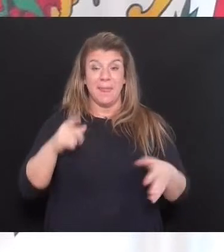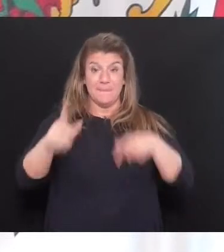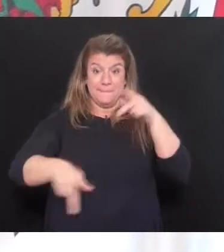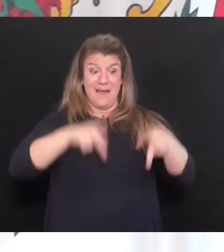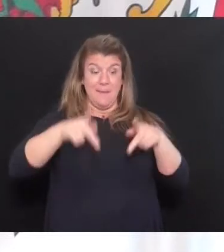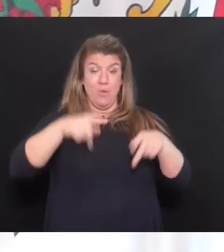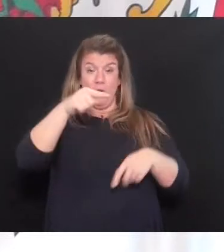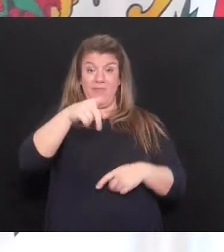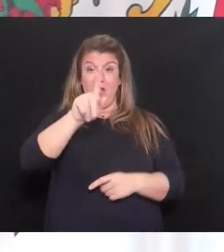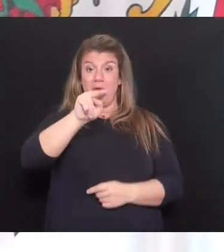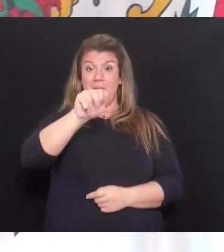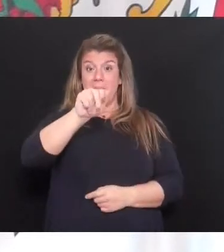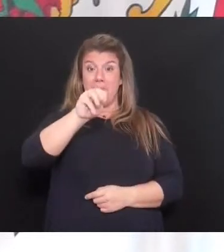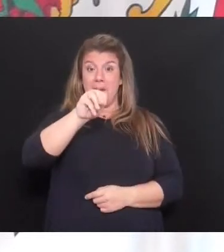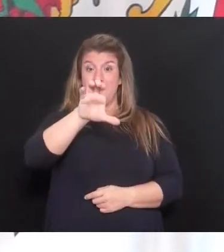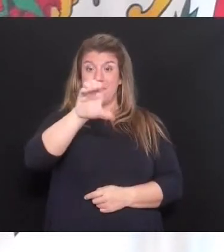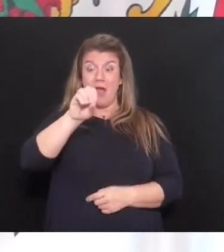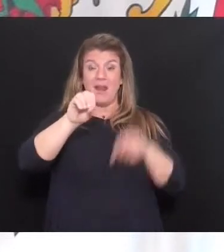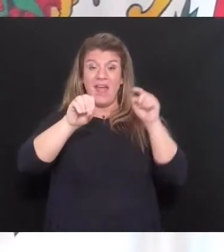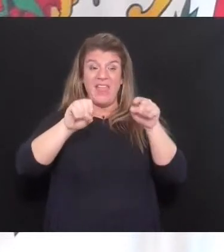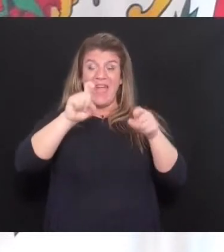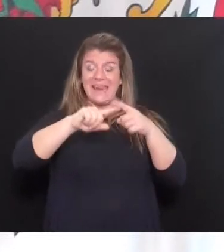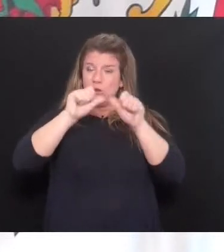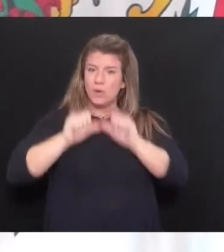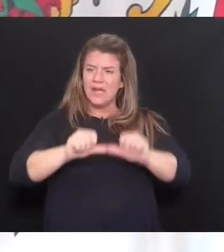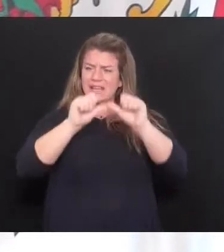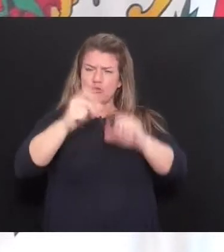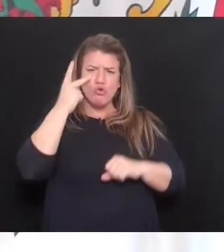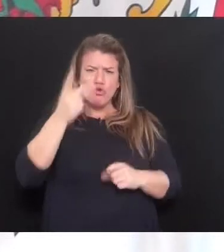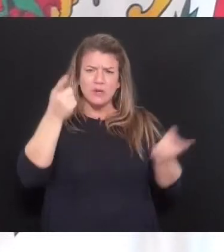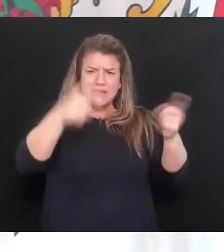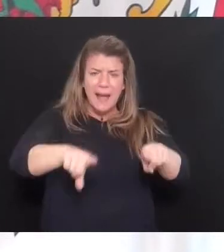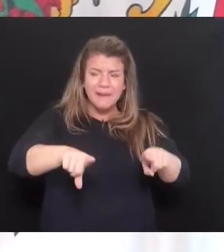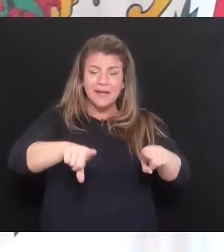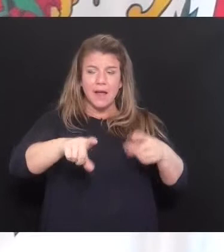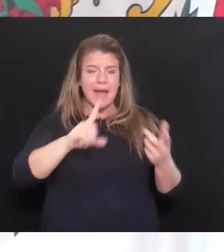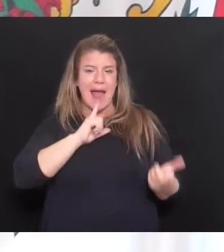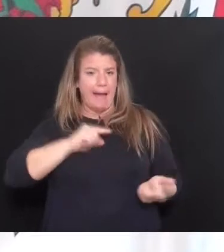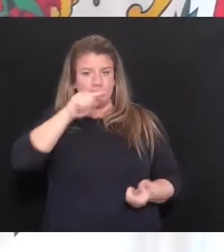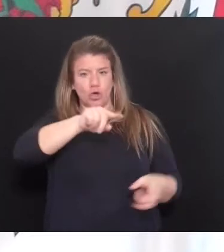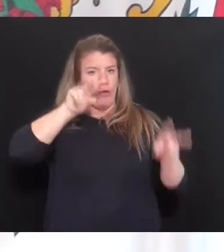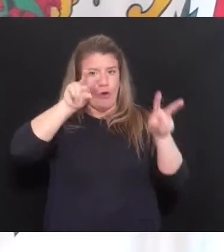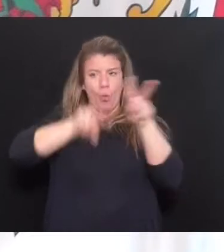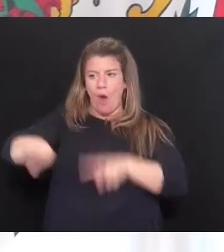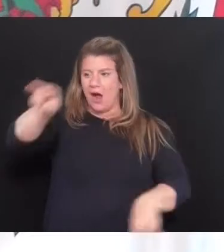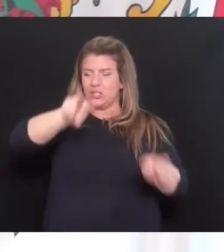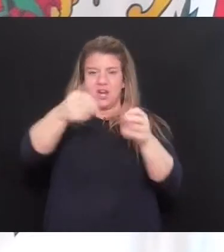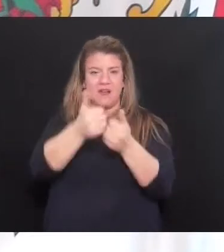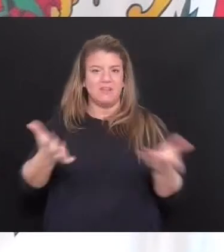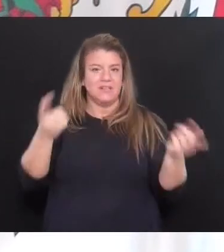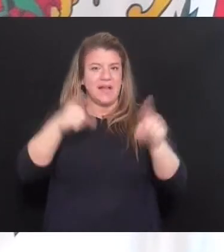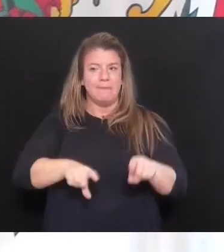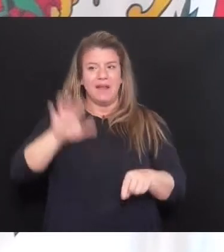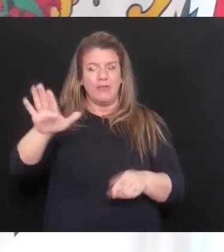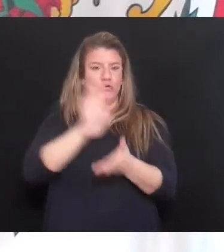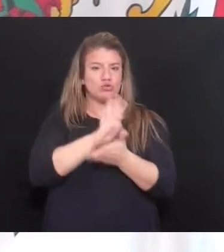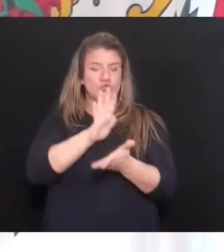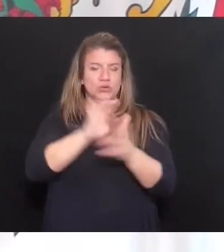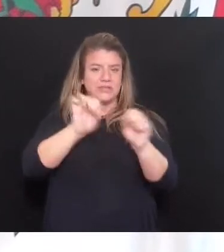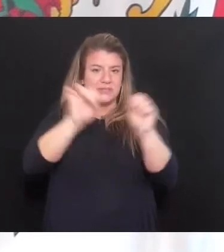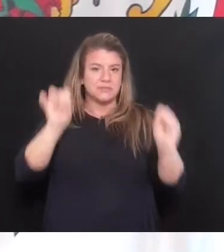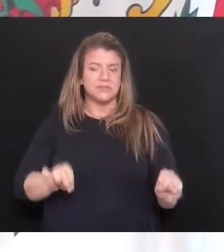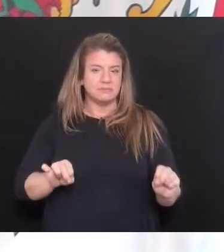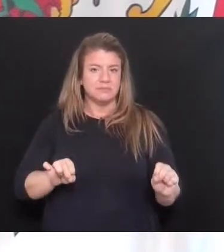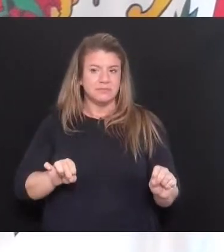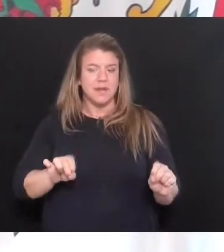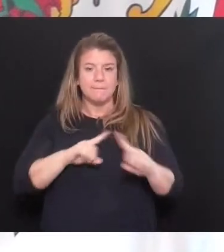in Putnam County need to continue to look at what's going on, and I'm sure they're monitoring everything that's going on in their school systems